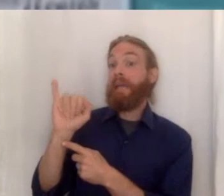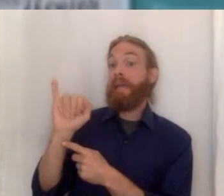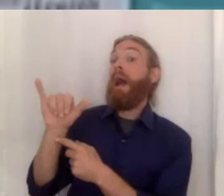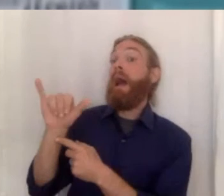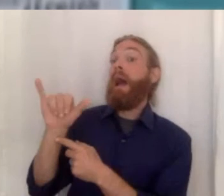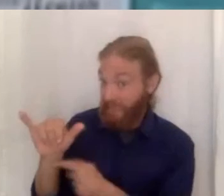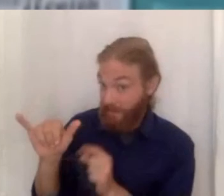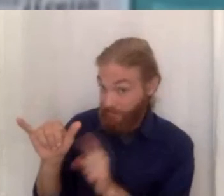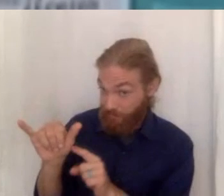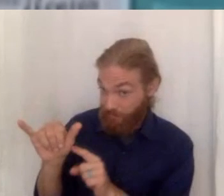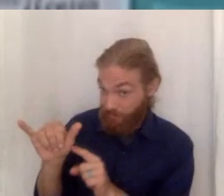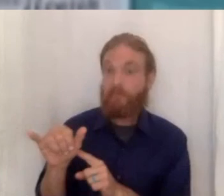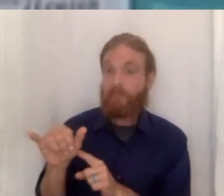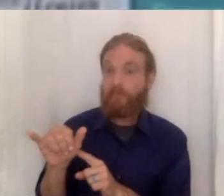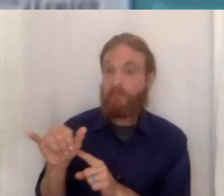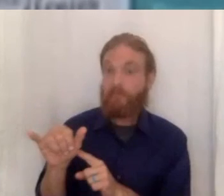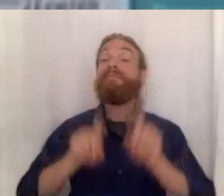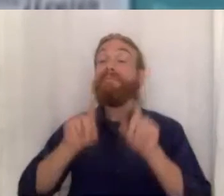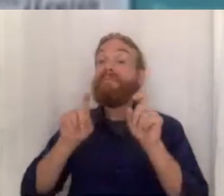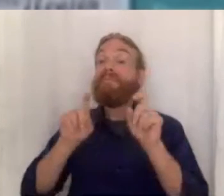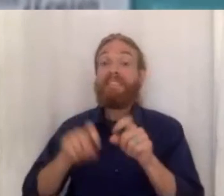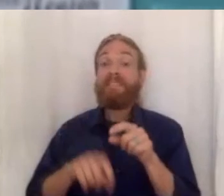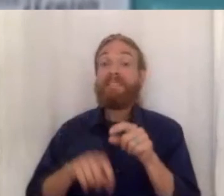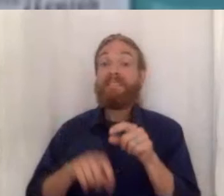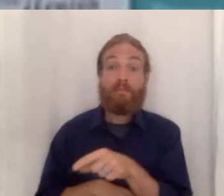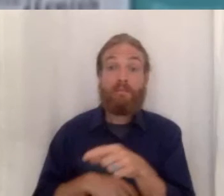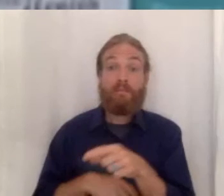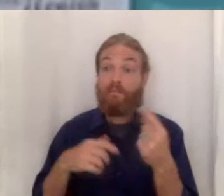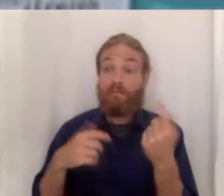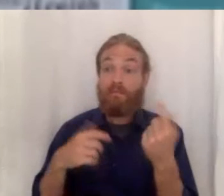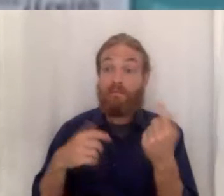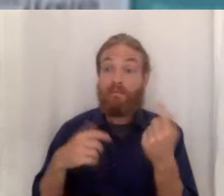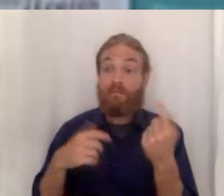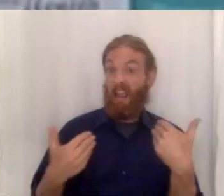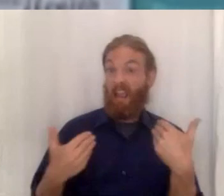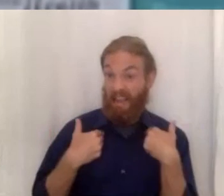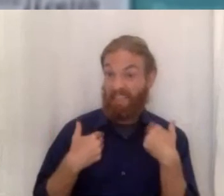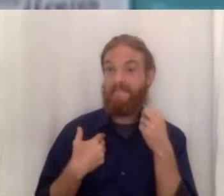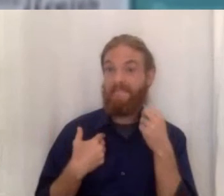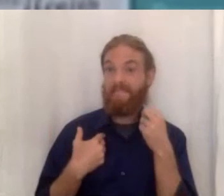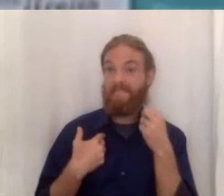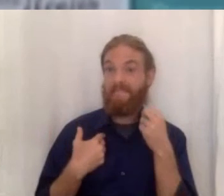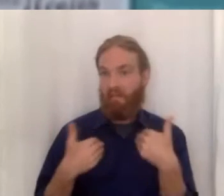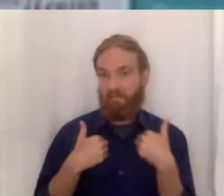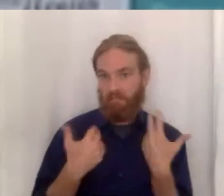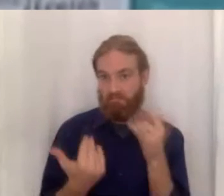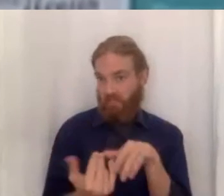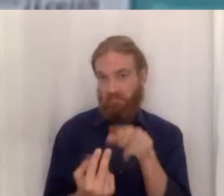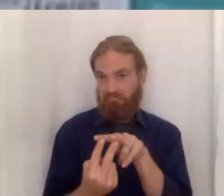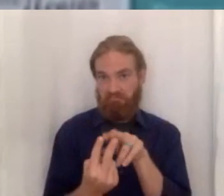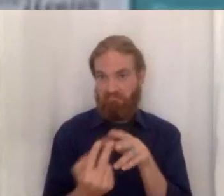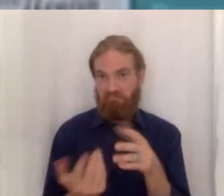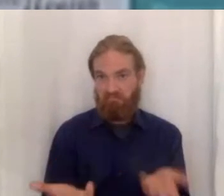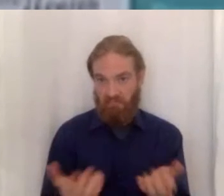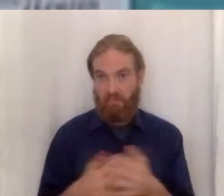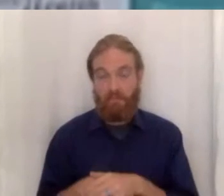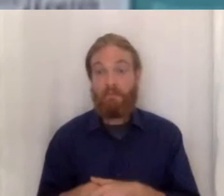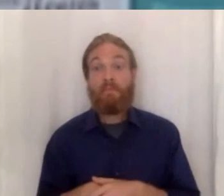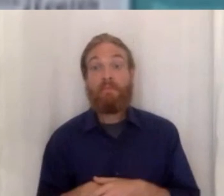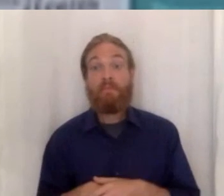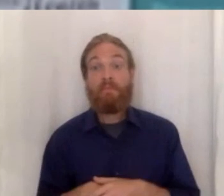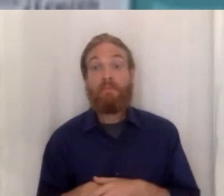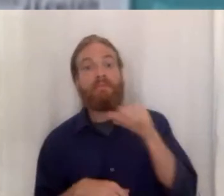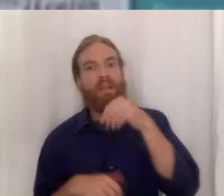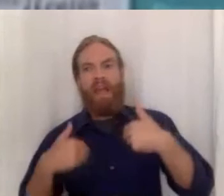proposition. You have antibodies or not, but we don't have an test that adequately or